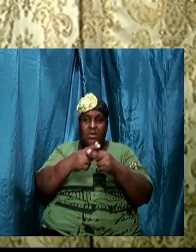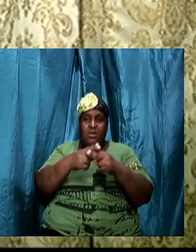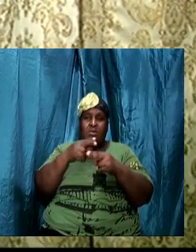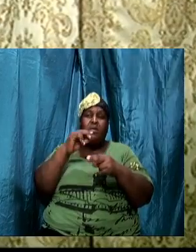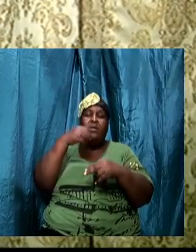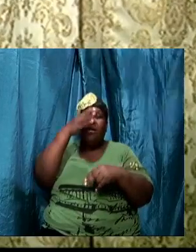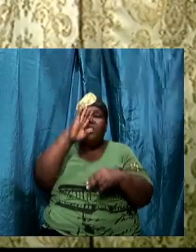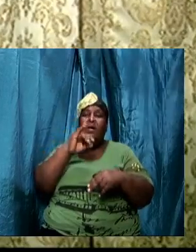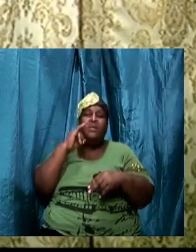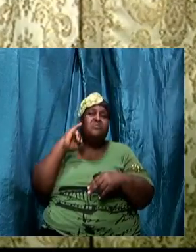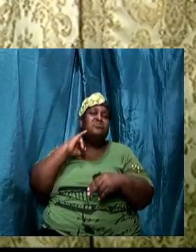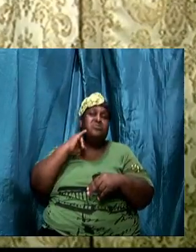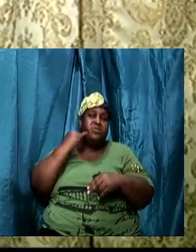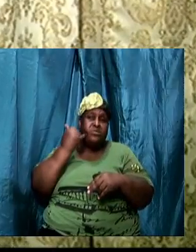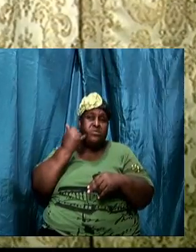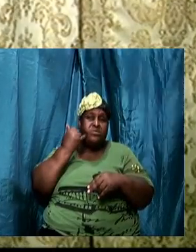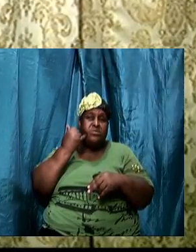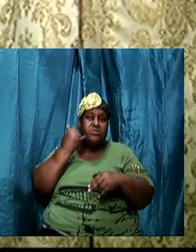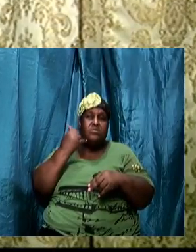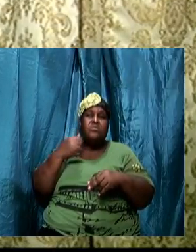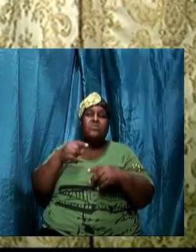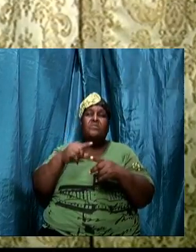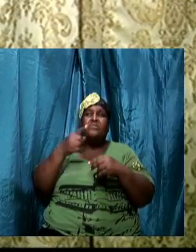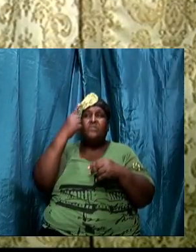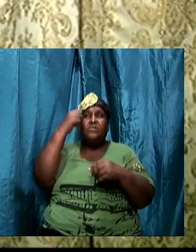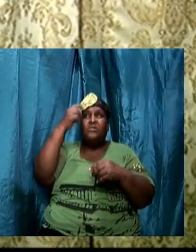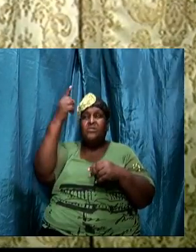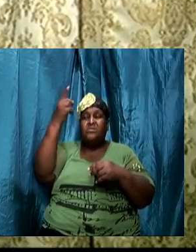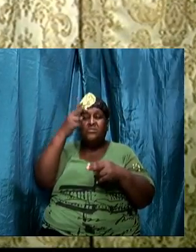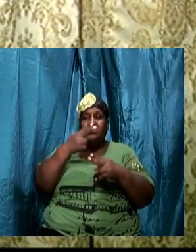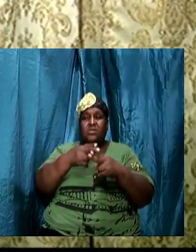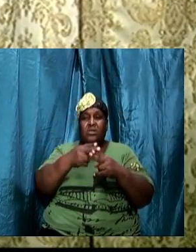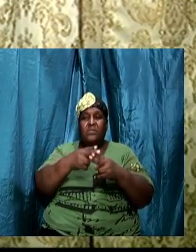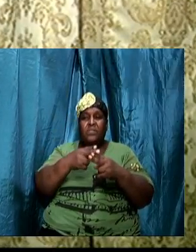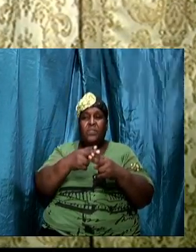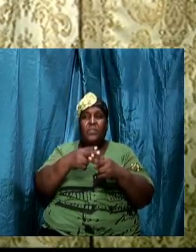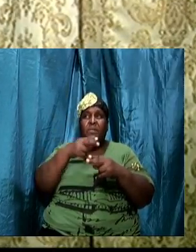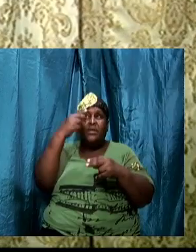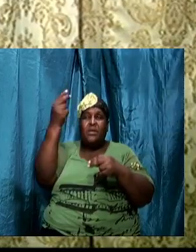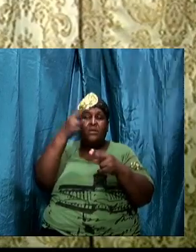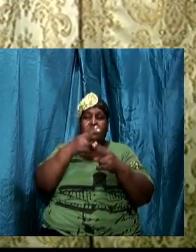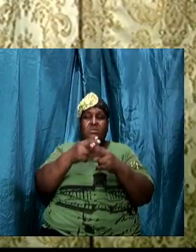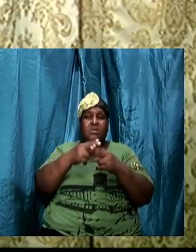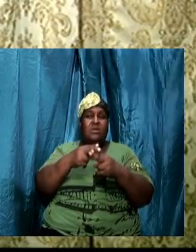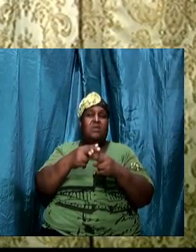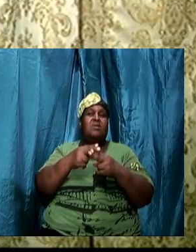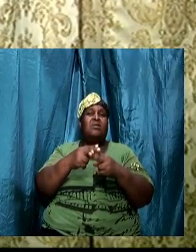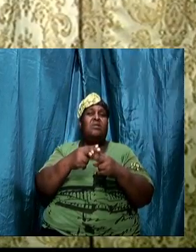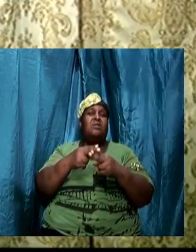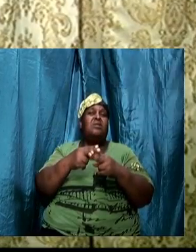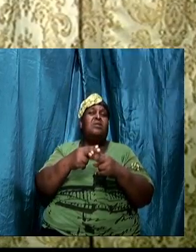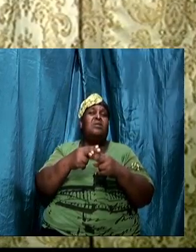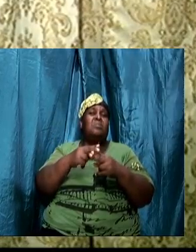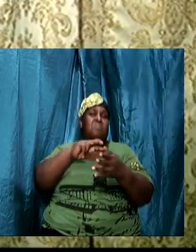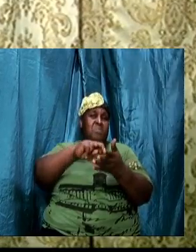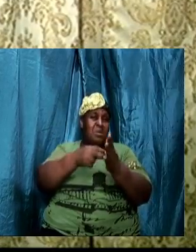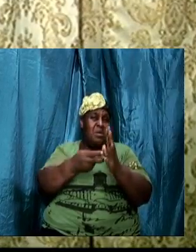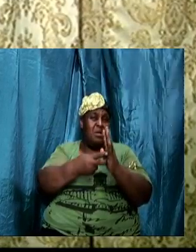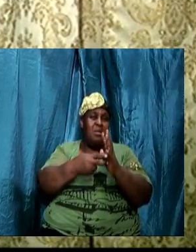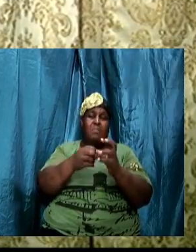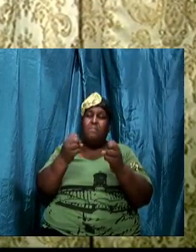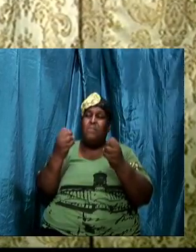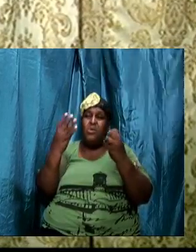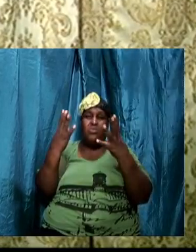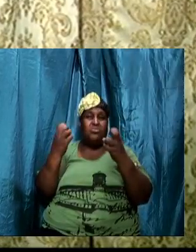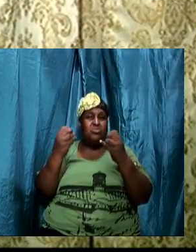jealous over His name. His name signifies a whole lot. In fact, in Old Testament times, when